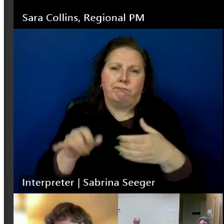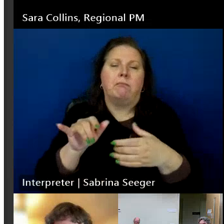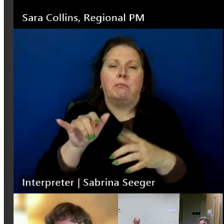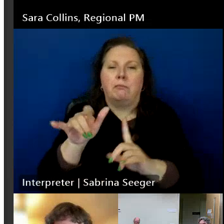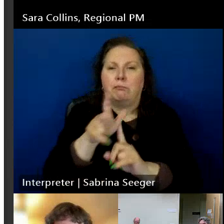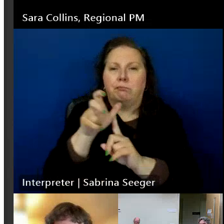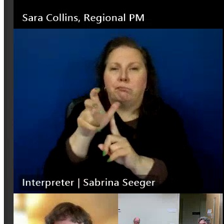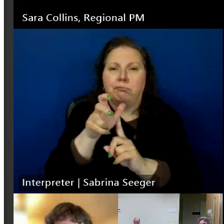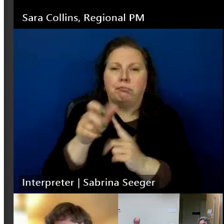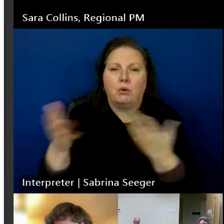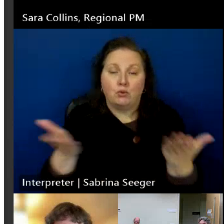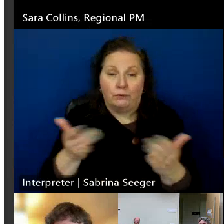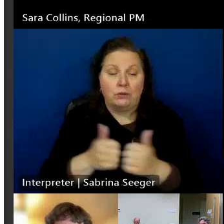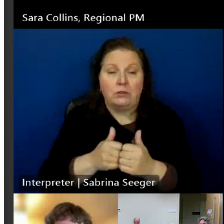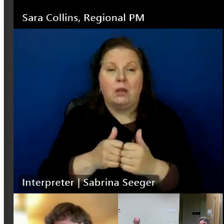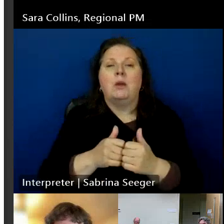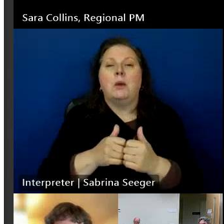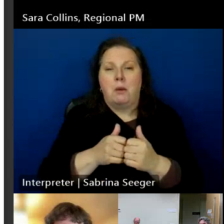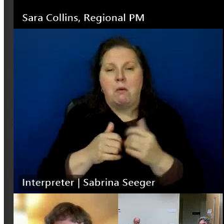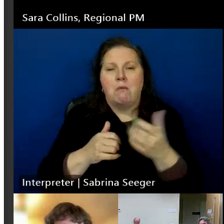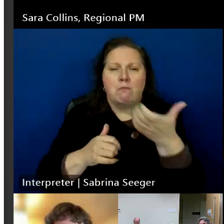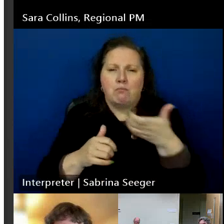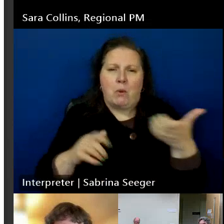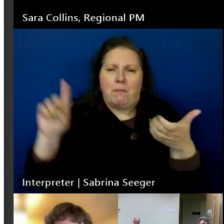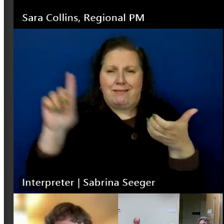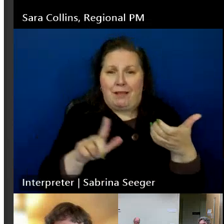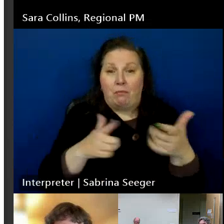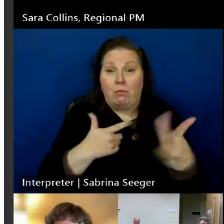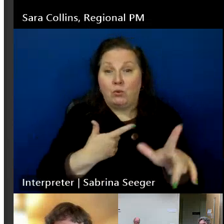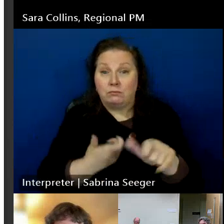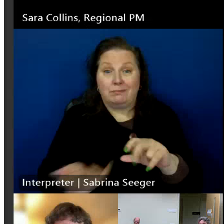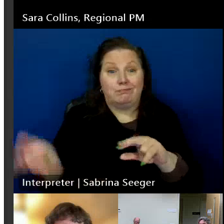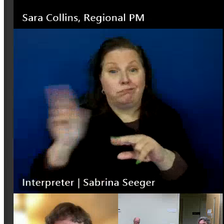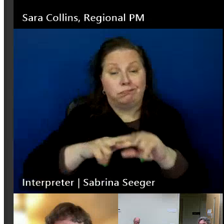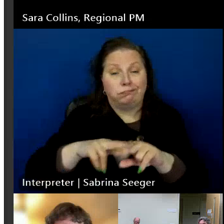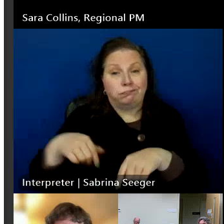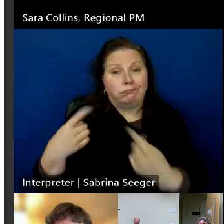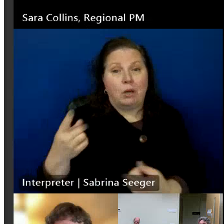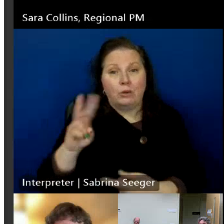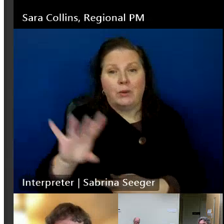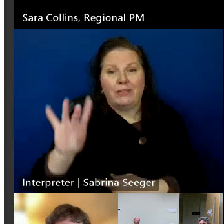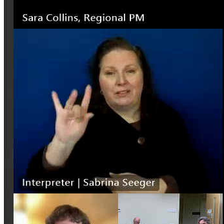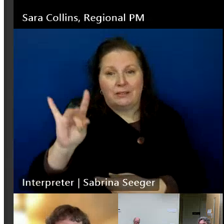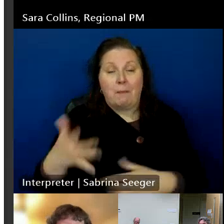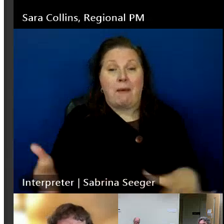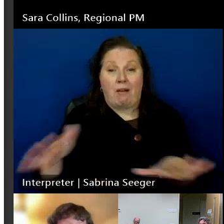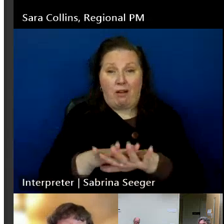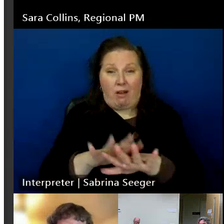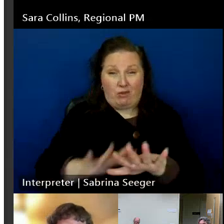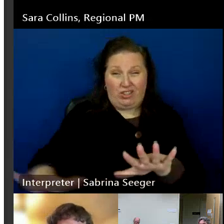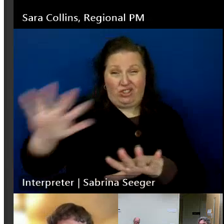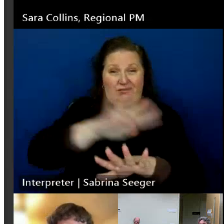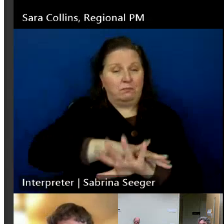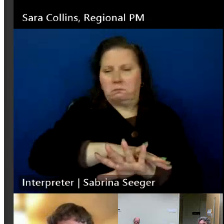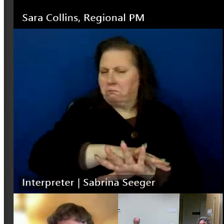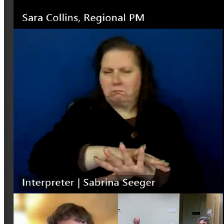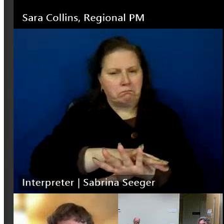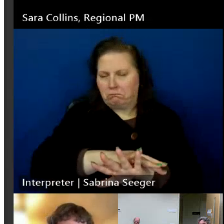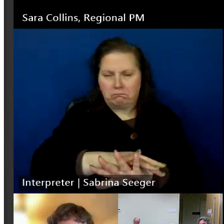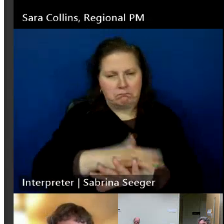And while mobile download speeds have increased quite significantly since 2018, coverage areas have seen almost no improvement. So